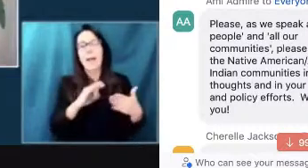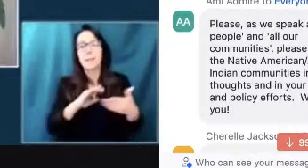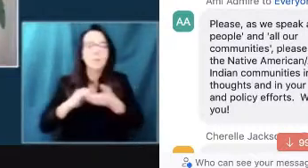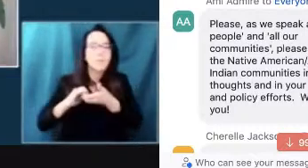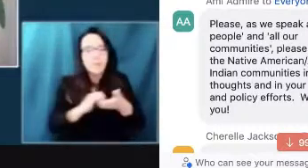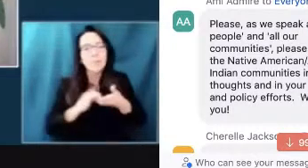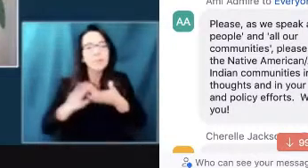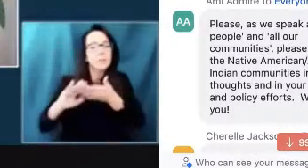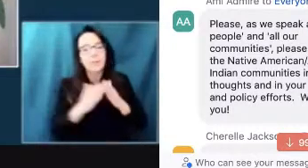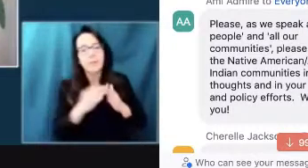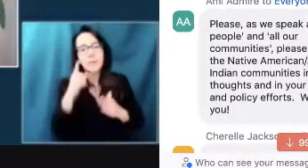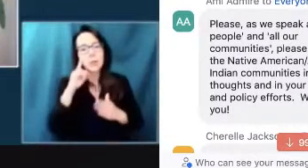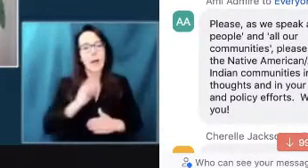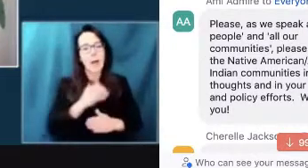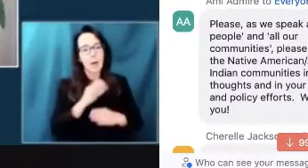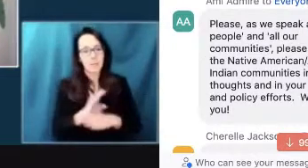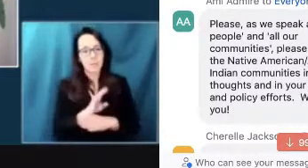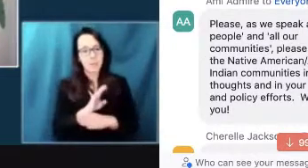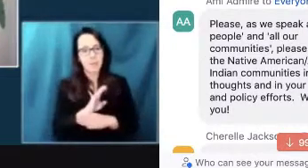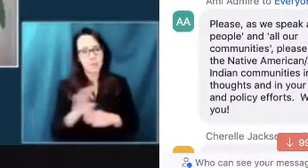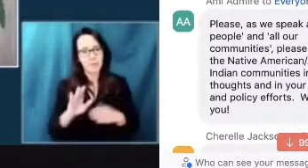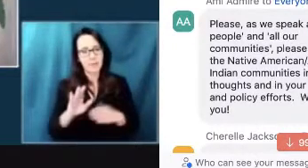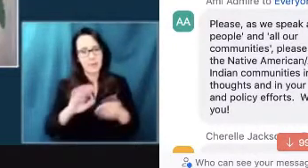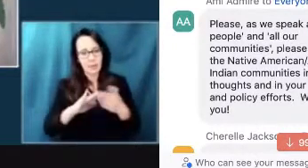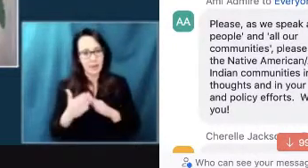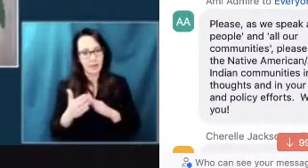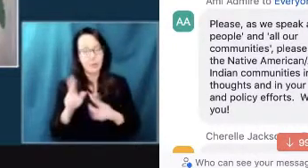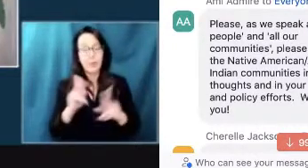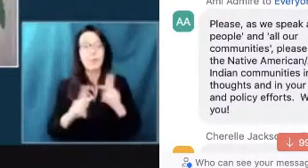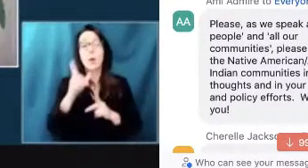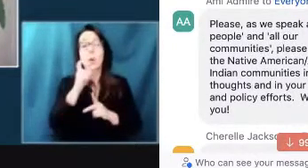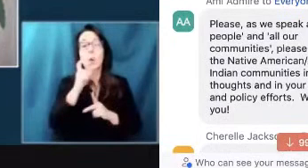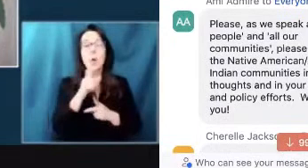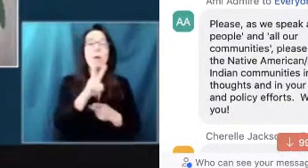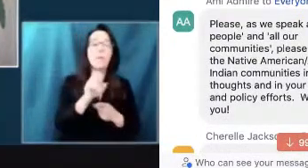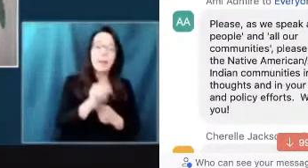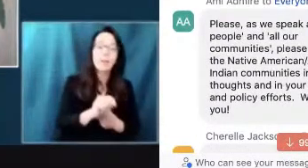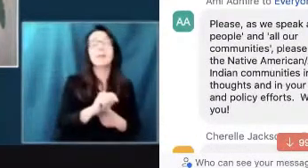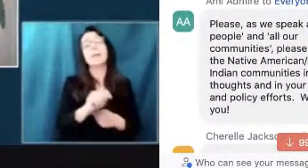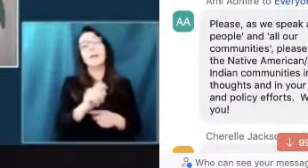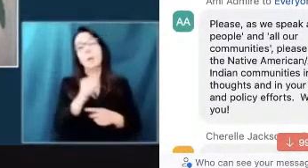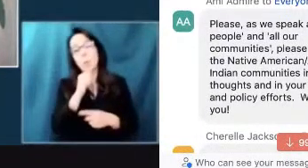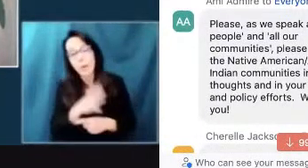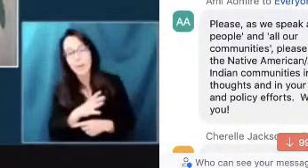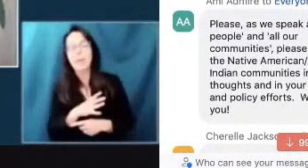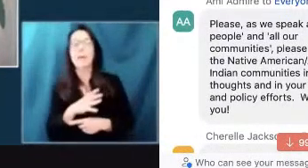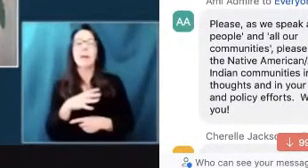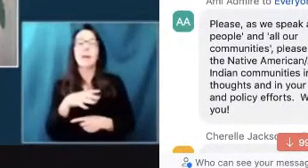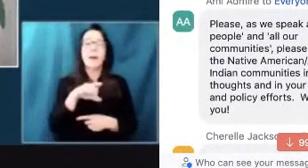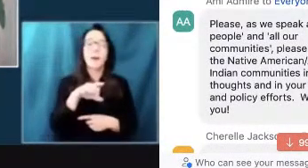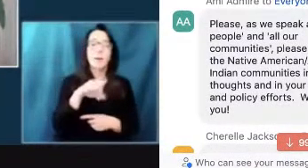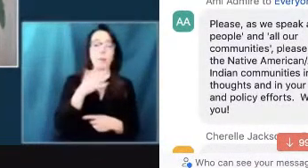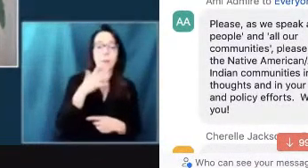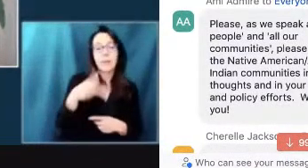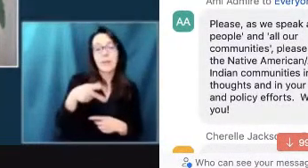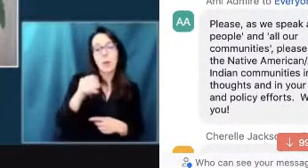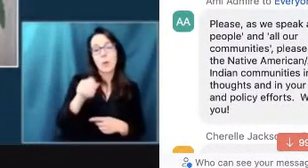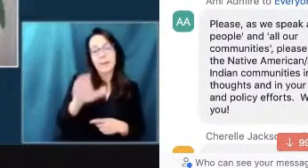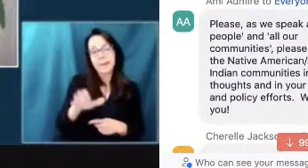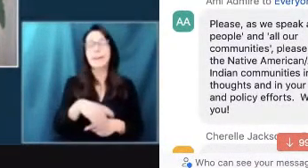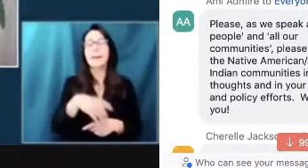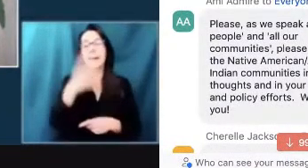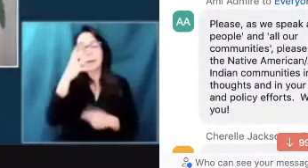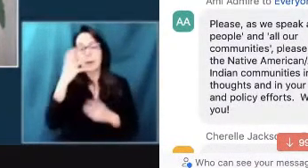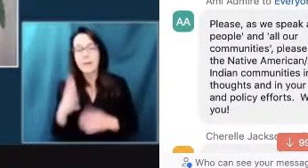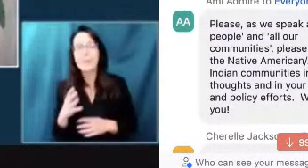particularly those owned by women, veterans, people of color, LGBTQ people, and immigrants who came to pursue the American